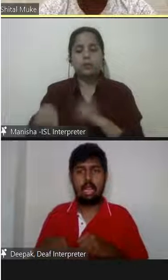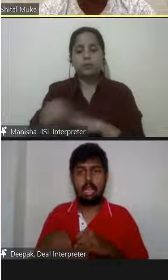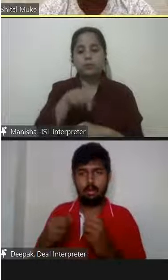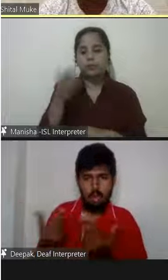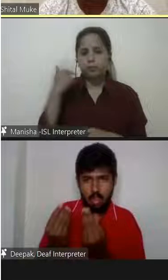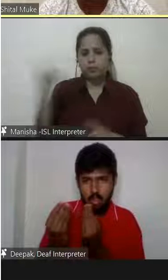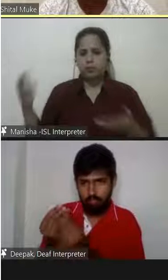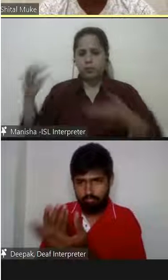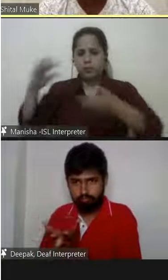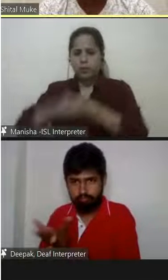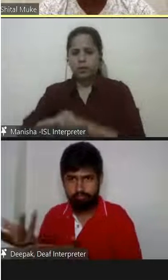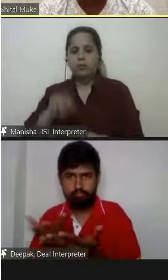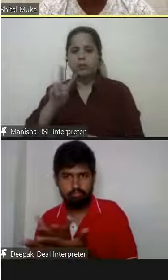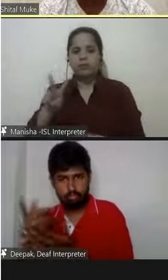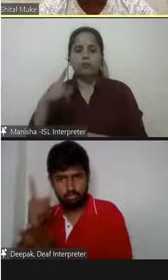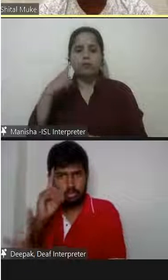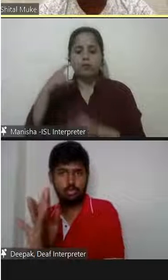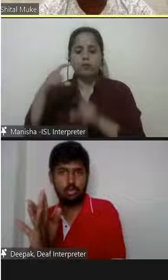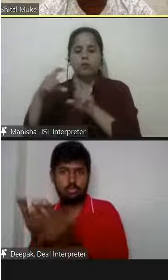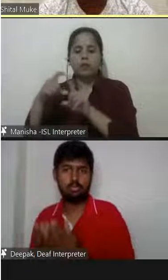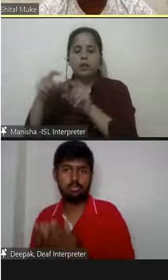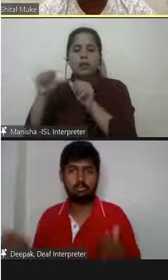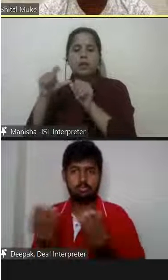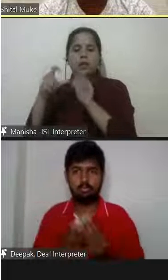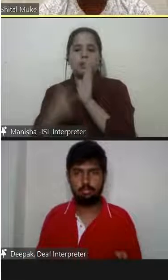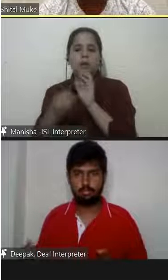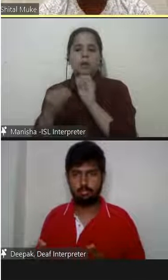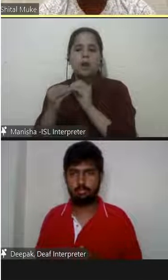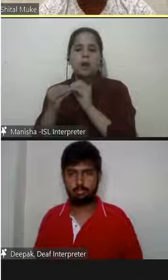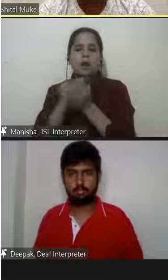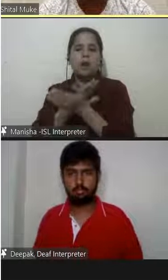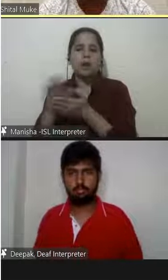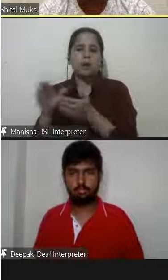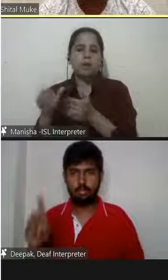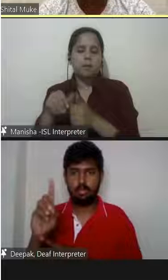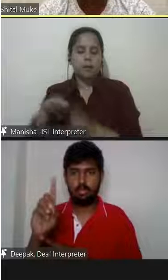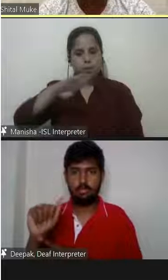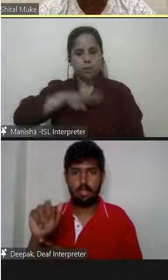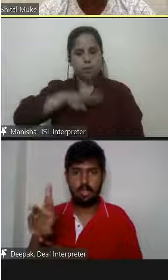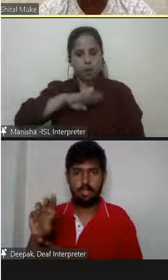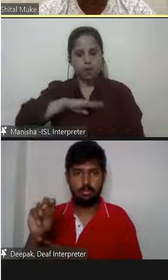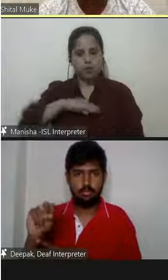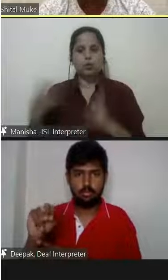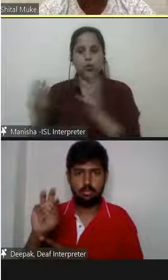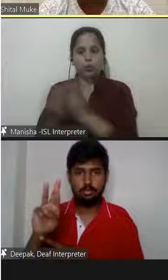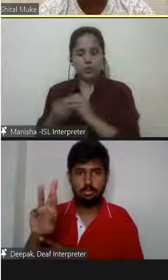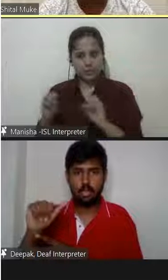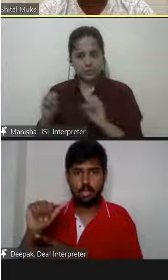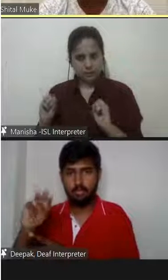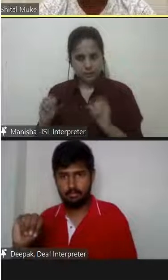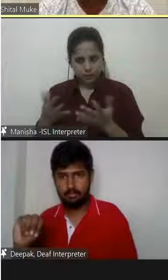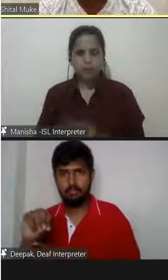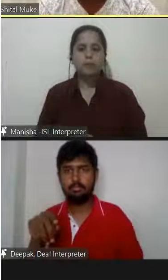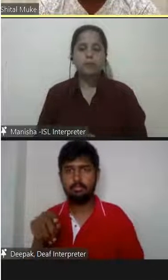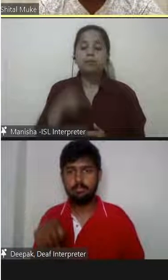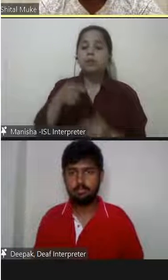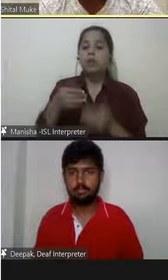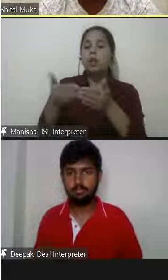of the Maharashtra. And this was a community level program where